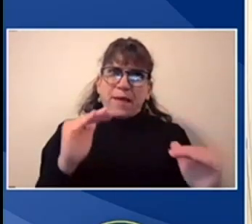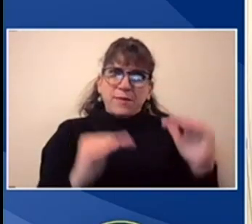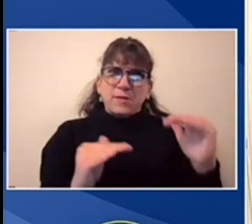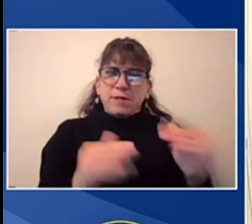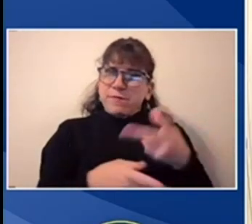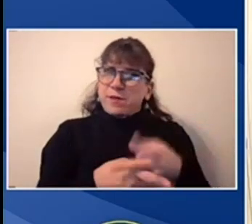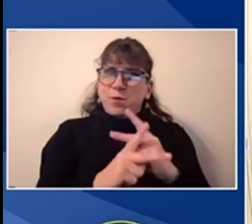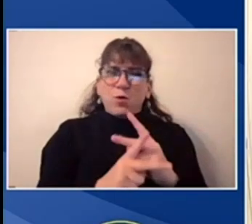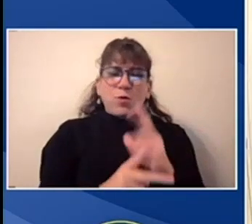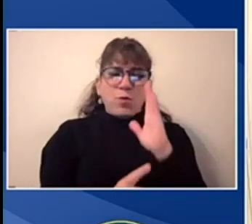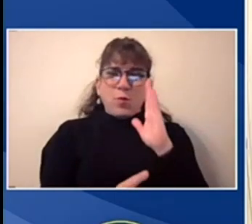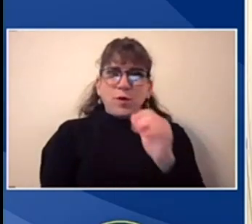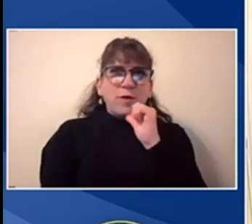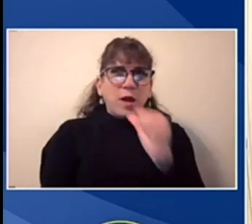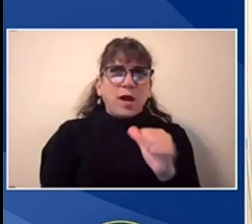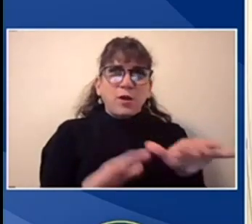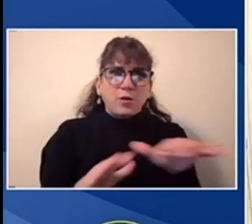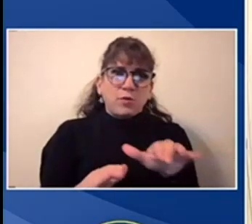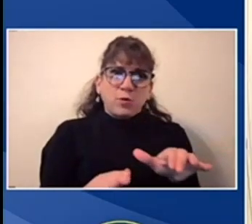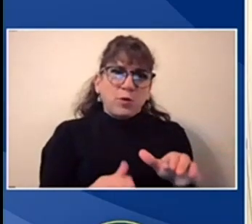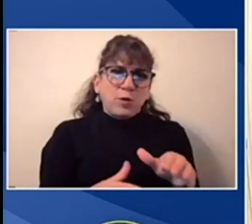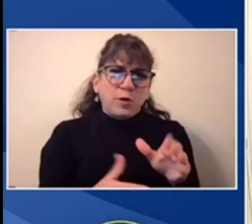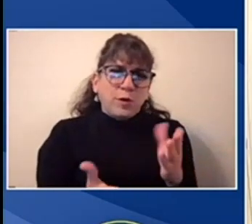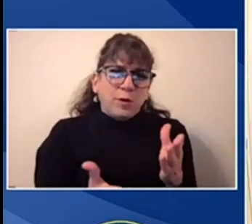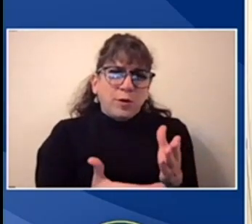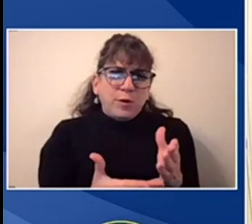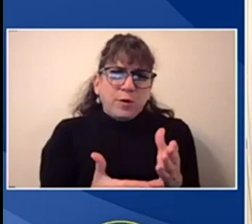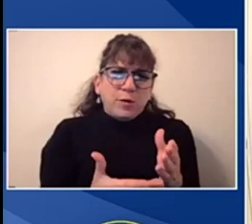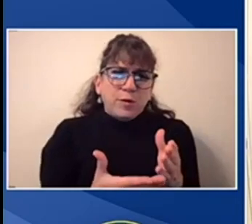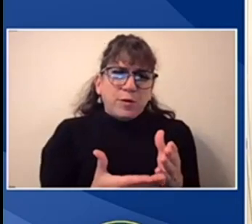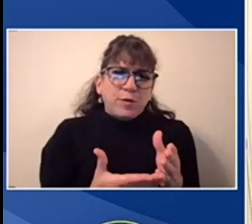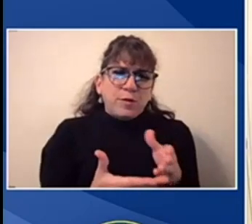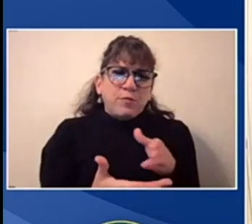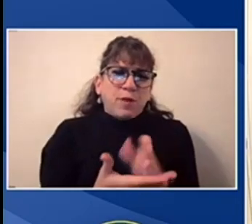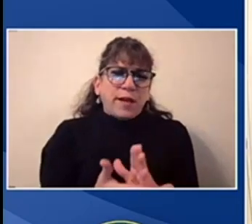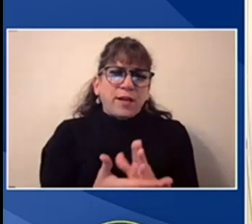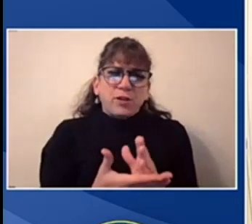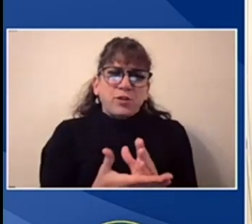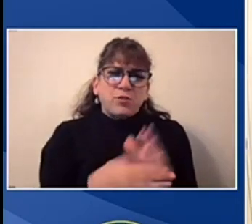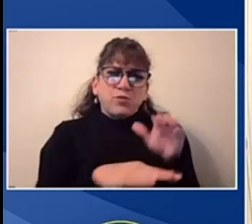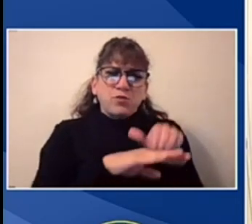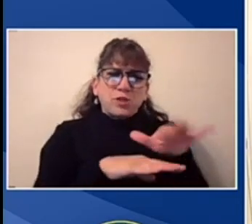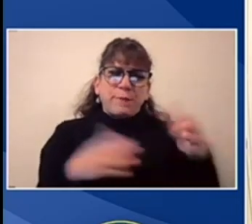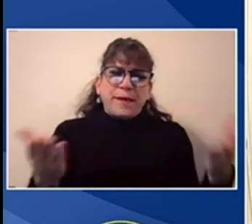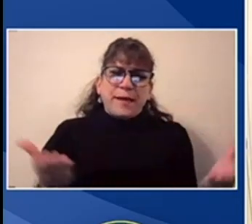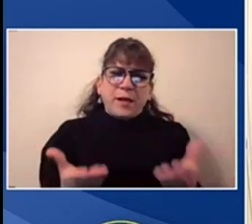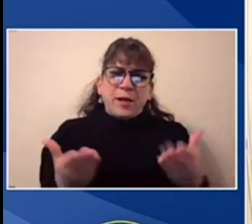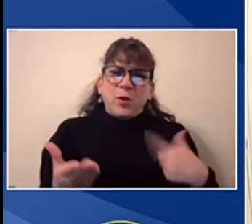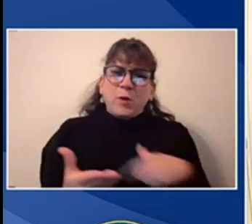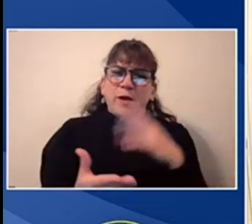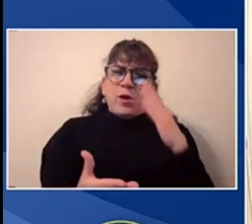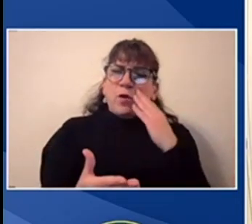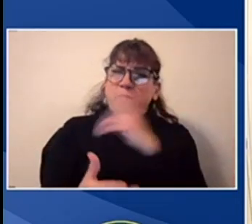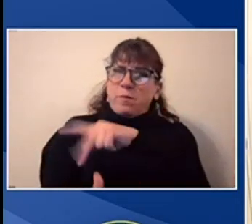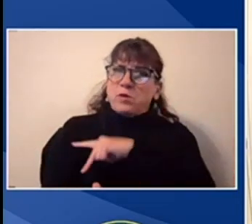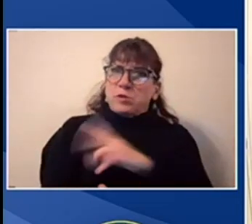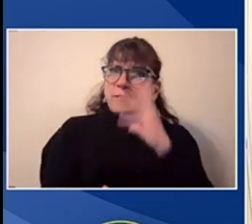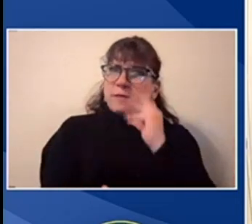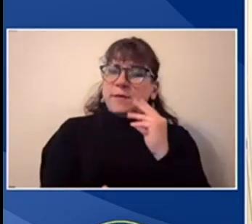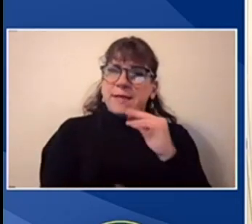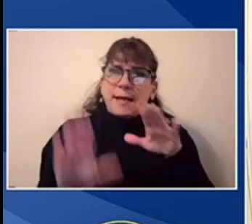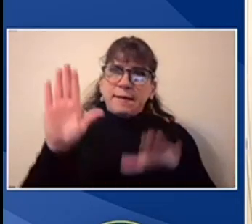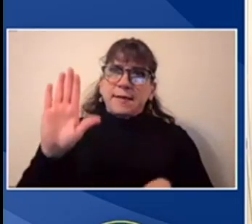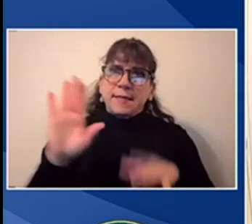to do enough to right the ship here. We all know, I think, from personal experience and also from the testimony of even people